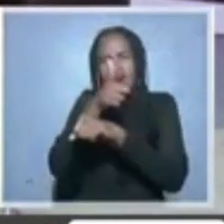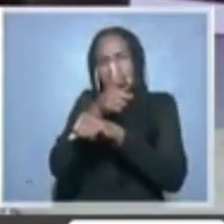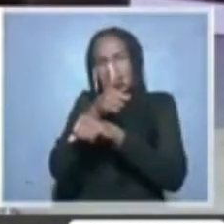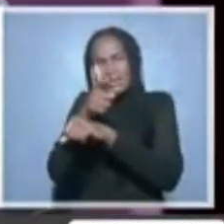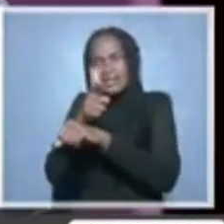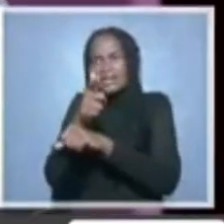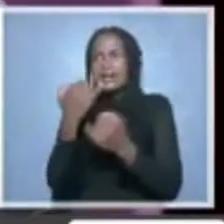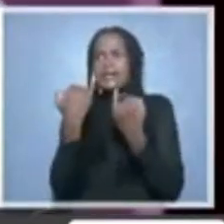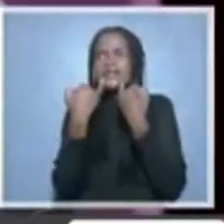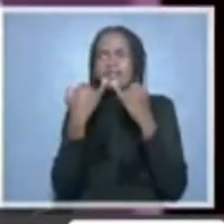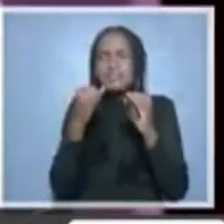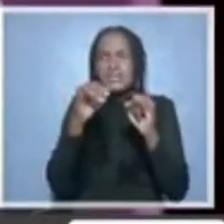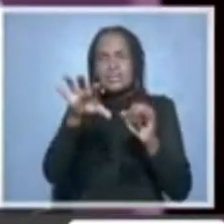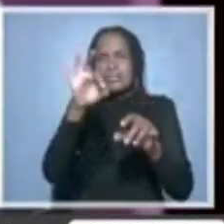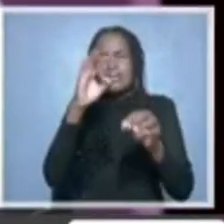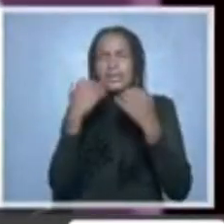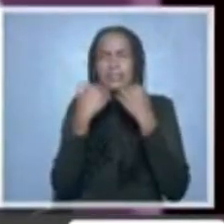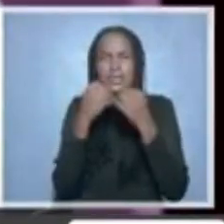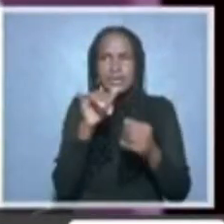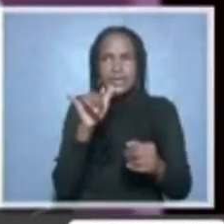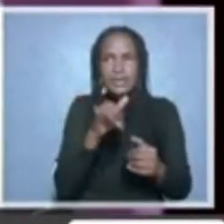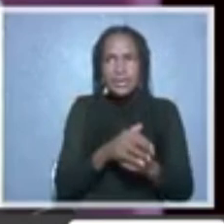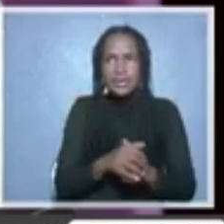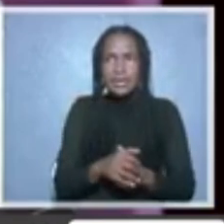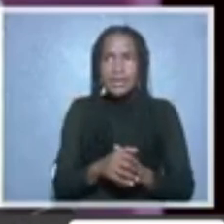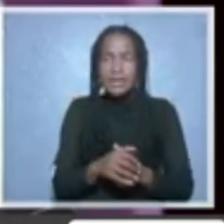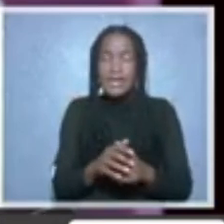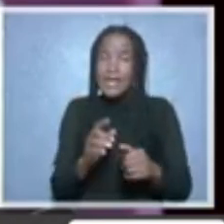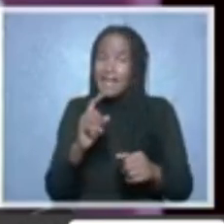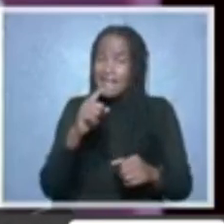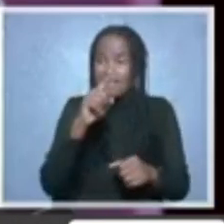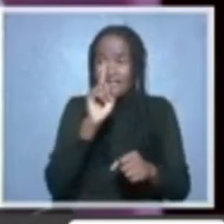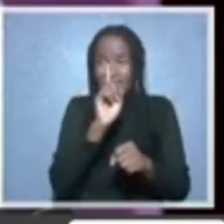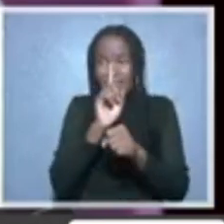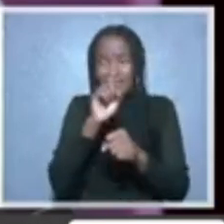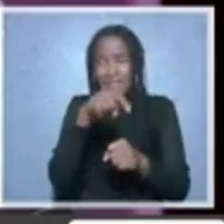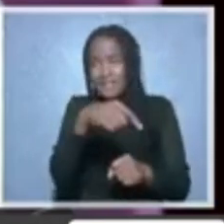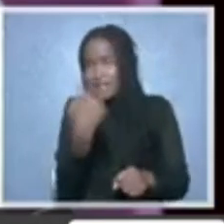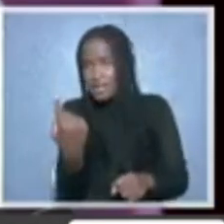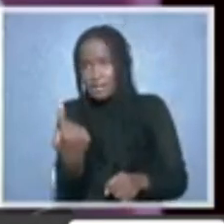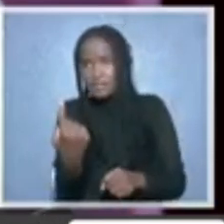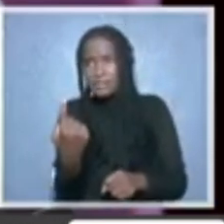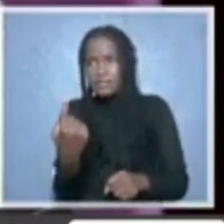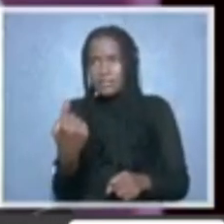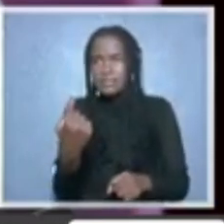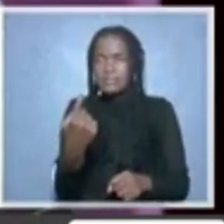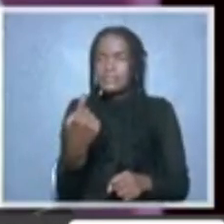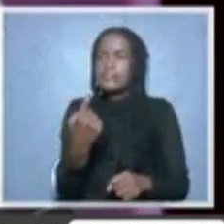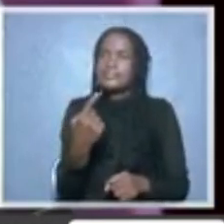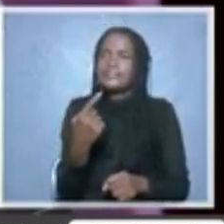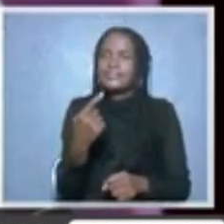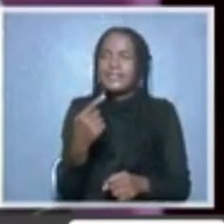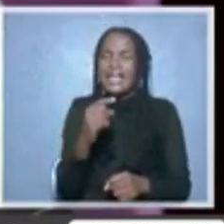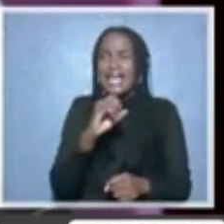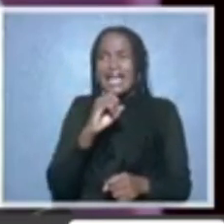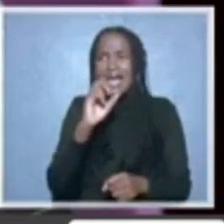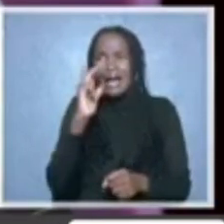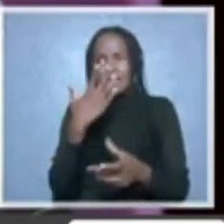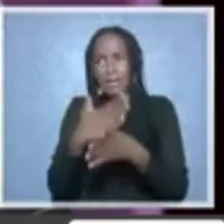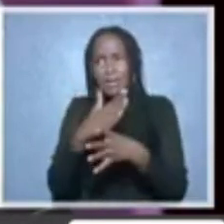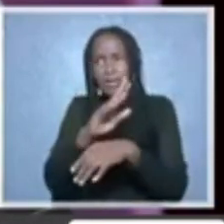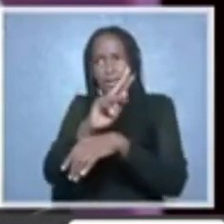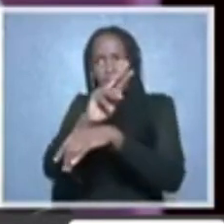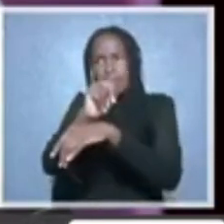I think first of all, maybe let me just salute and thank the NBC staff for commitment shown